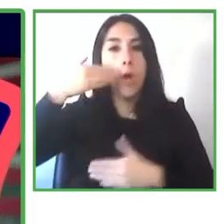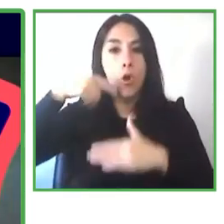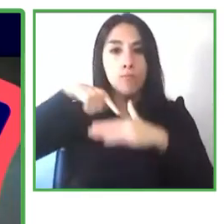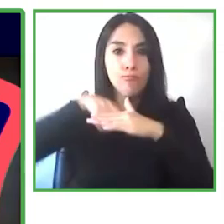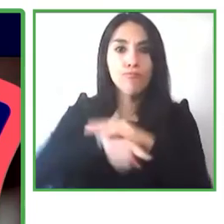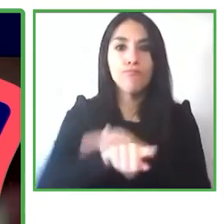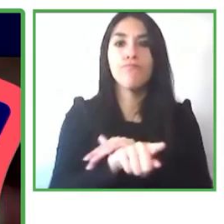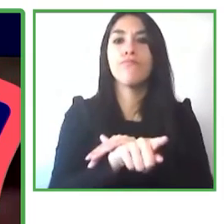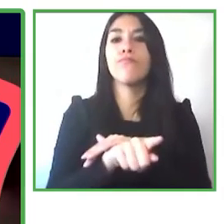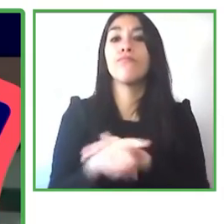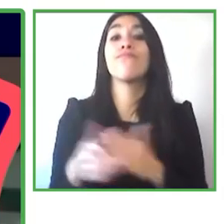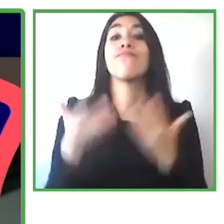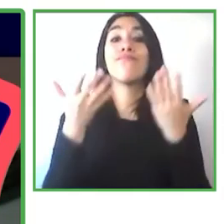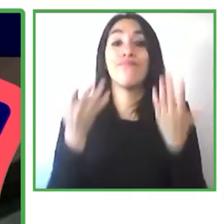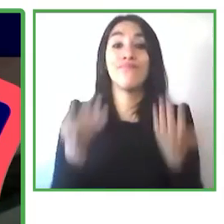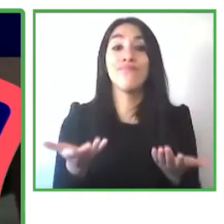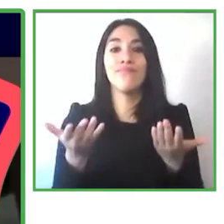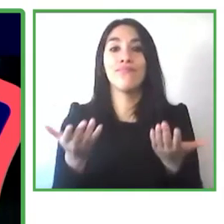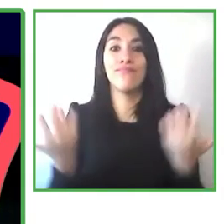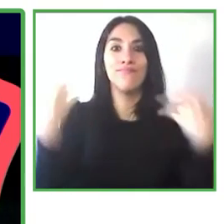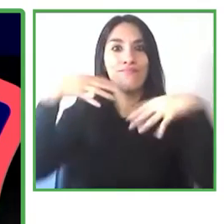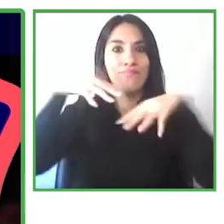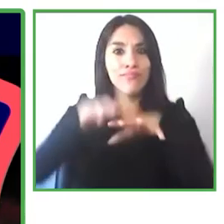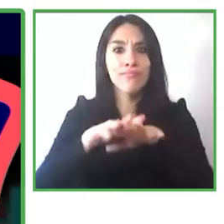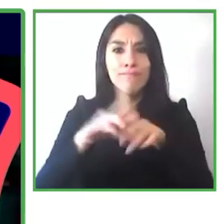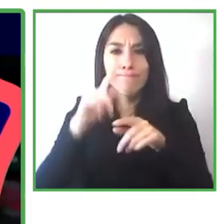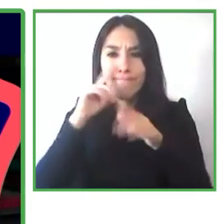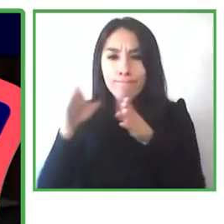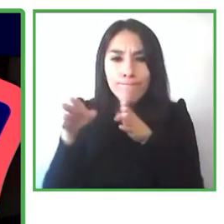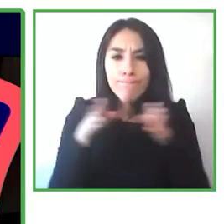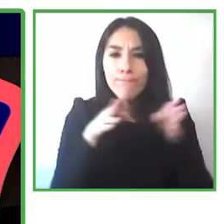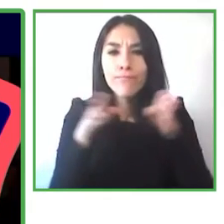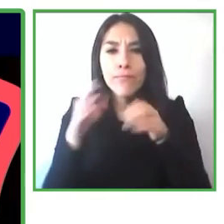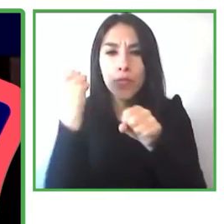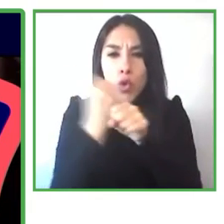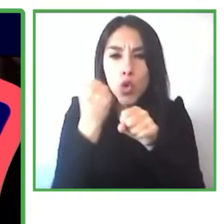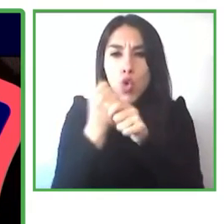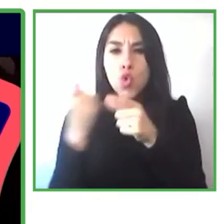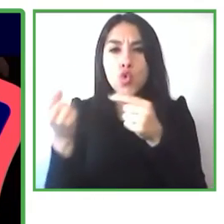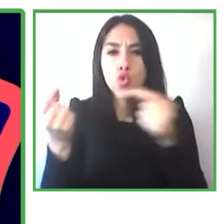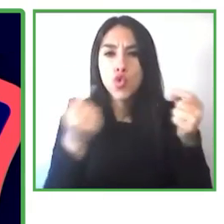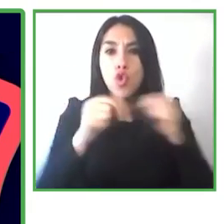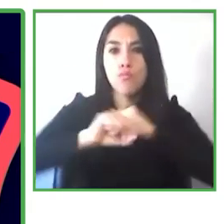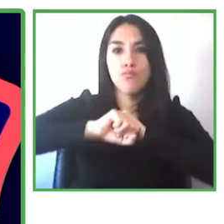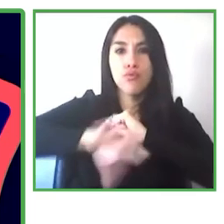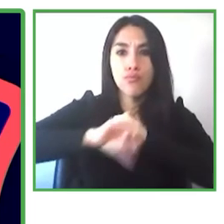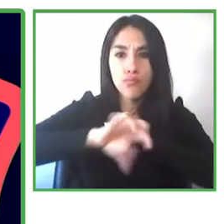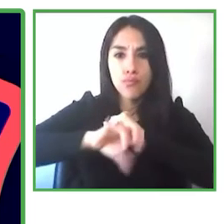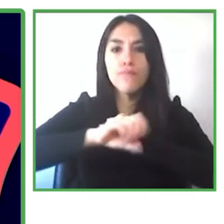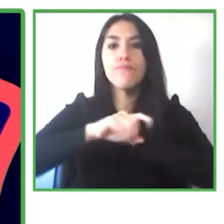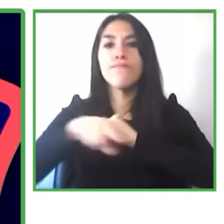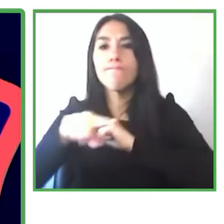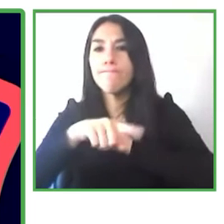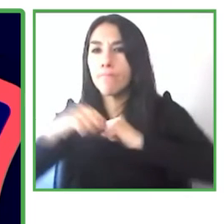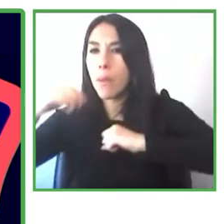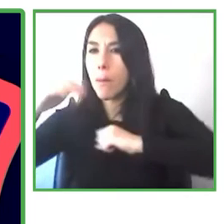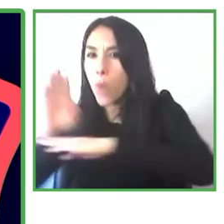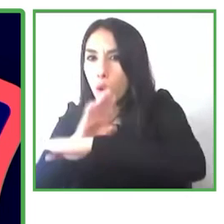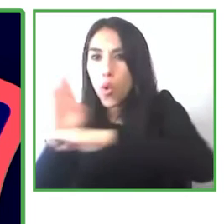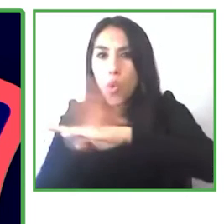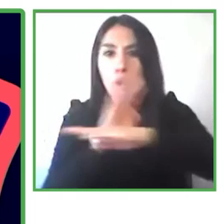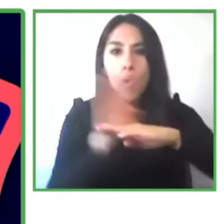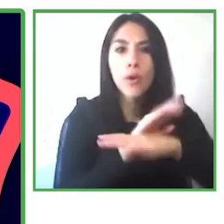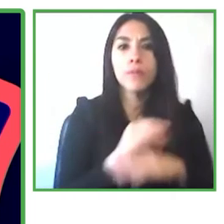accessibility. Through the network, we started creating a platform of work that was collaborative with companies in